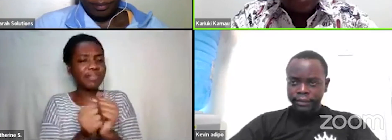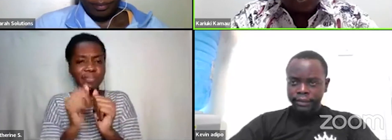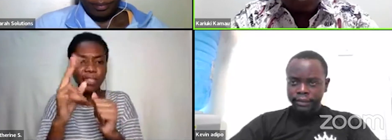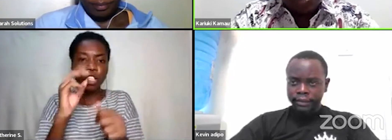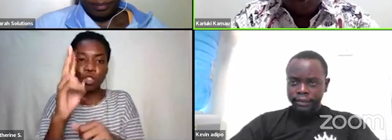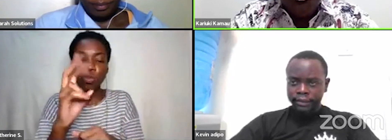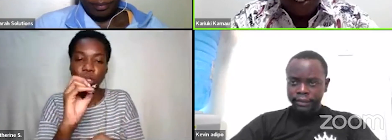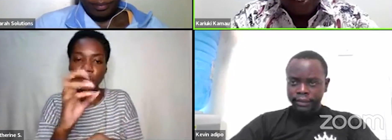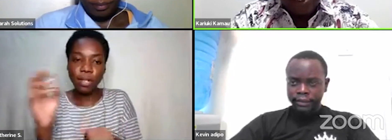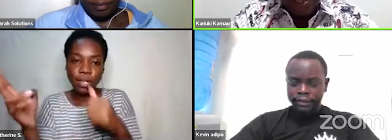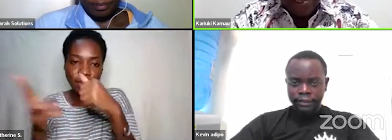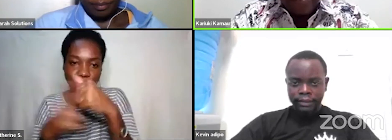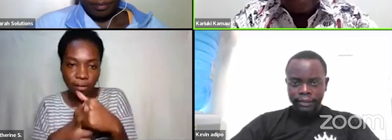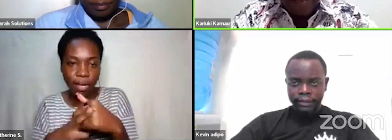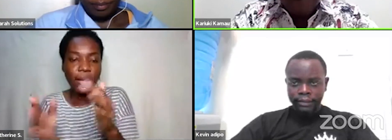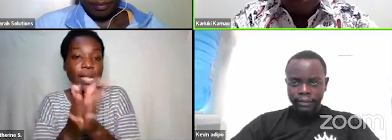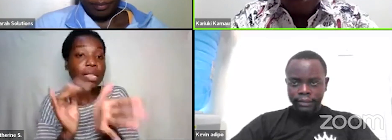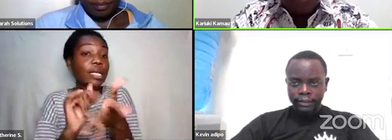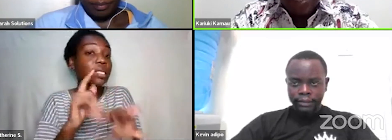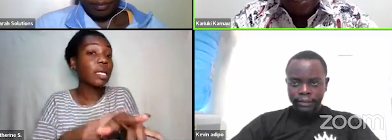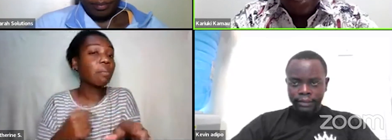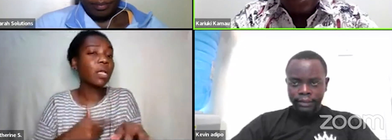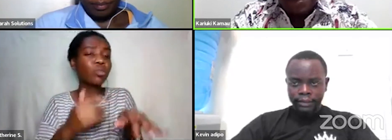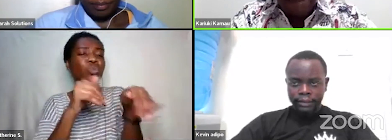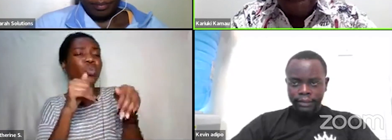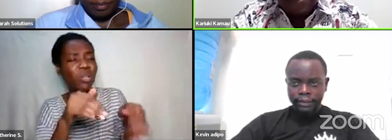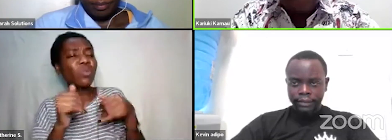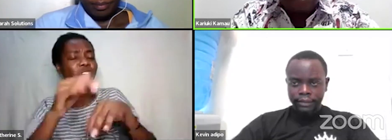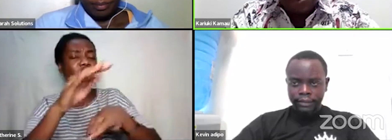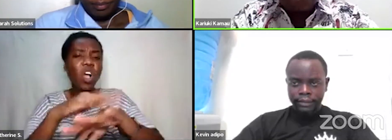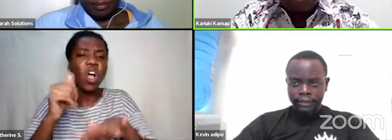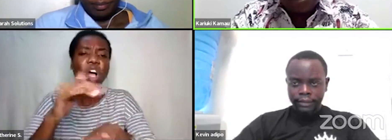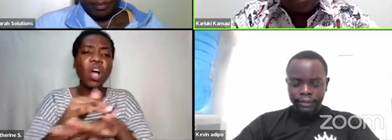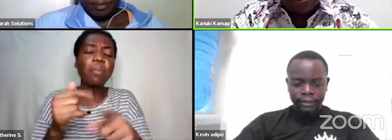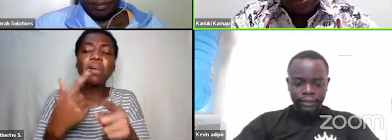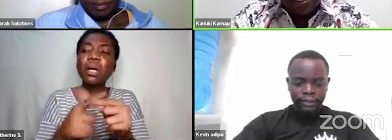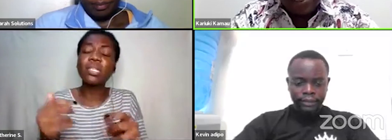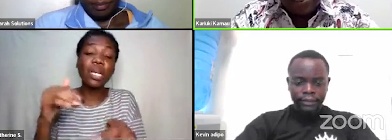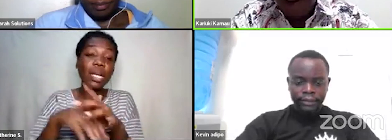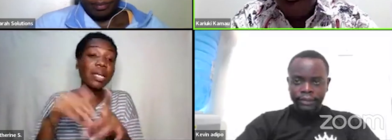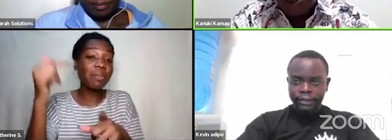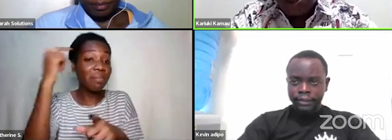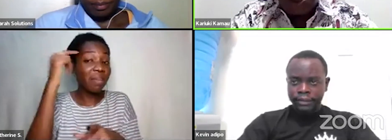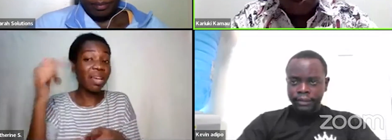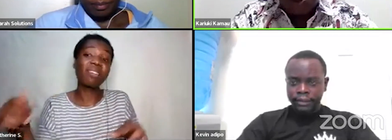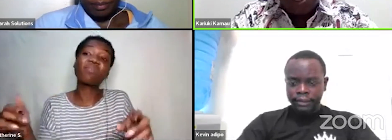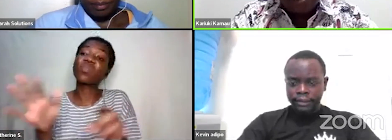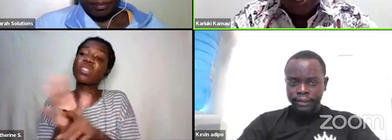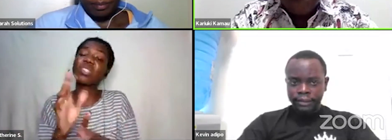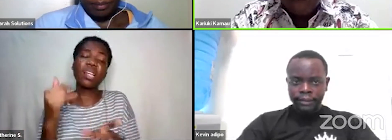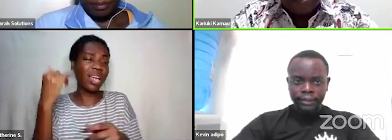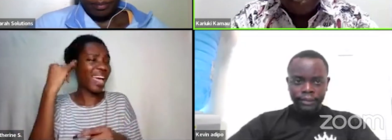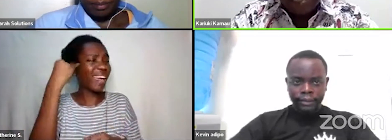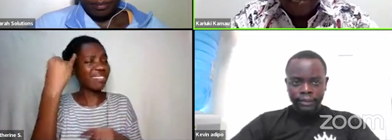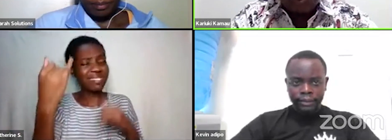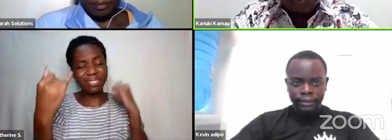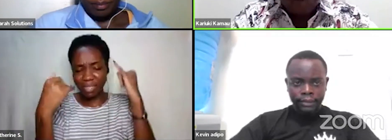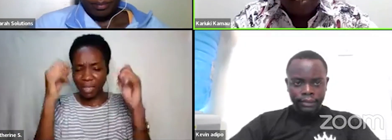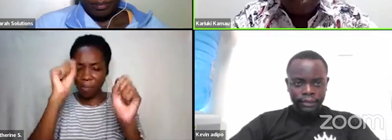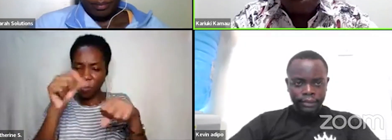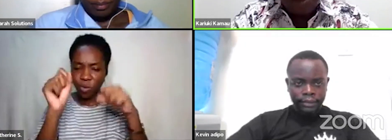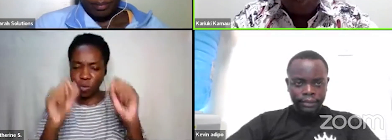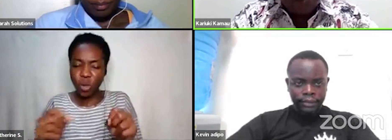we waited to be called. And now, because in my mind, I had been incubating an idea how to still venture